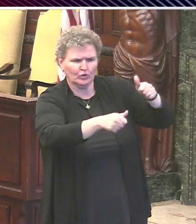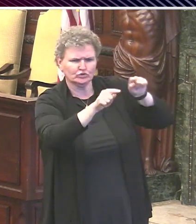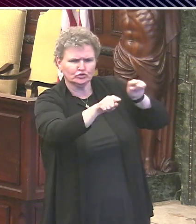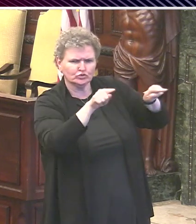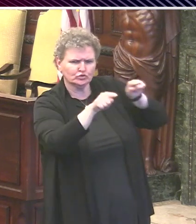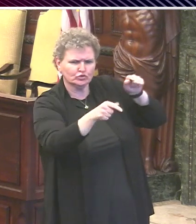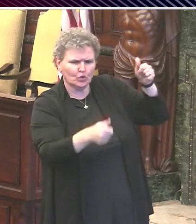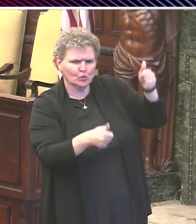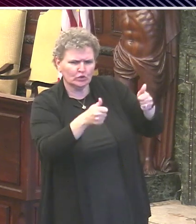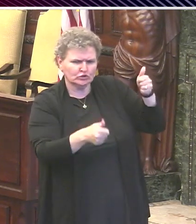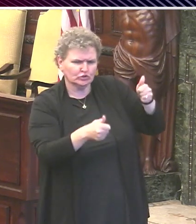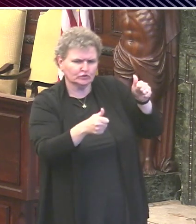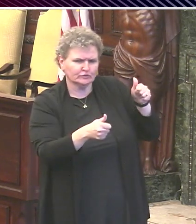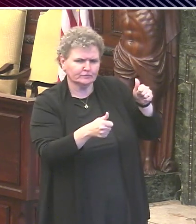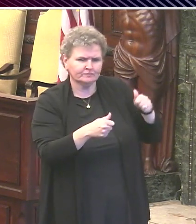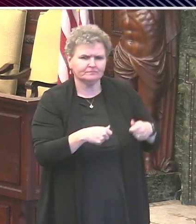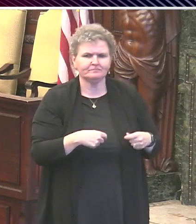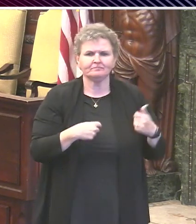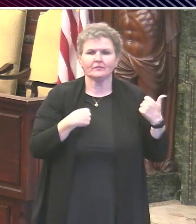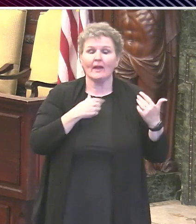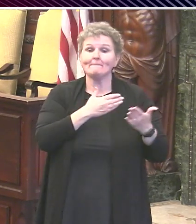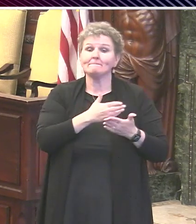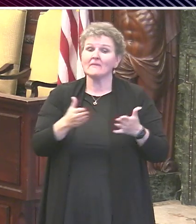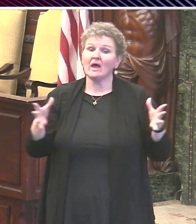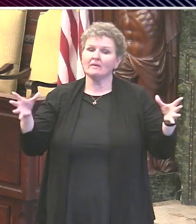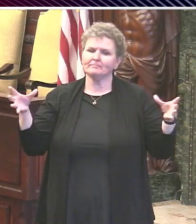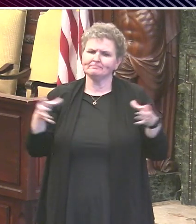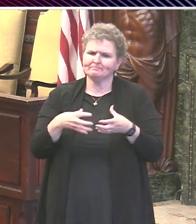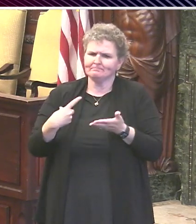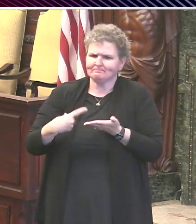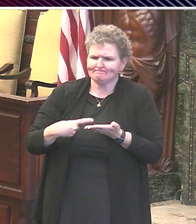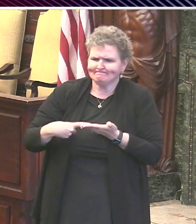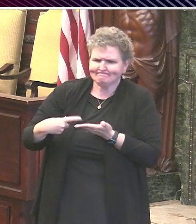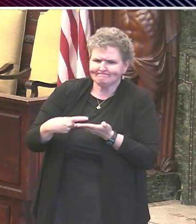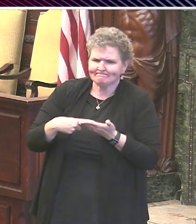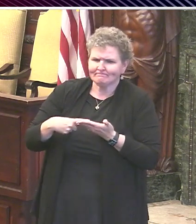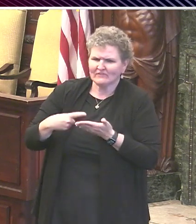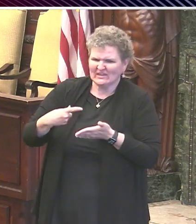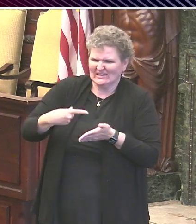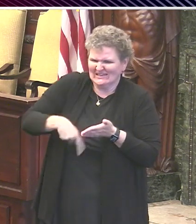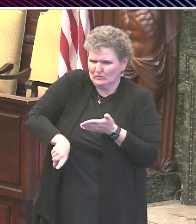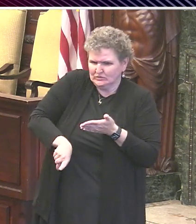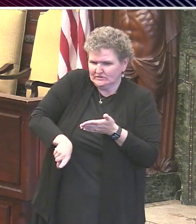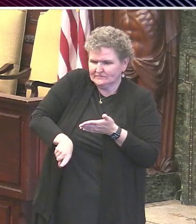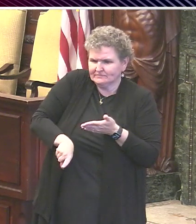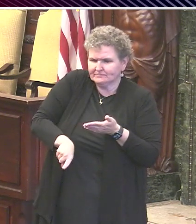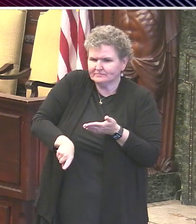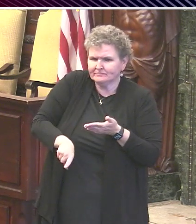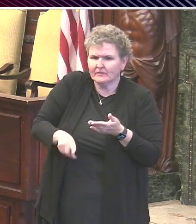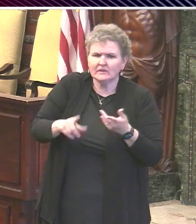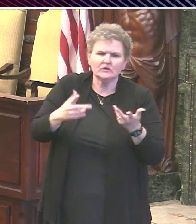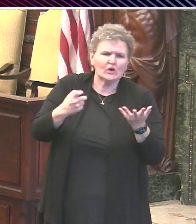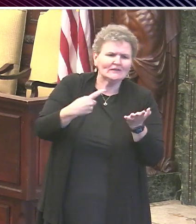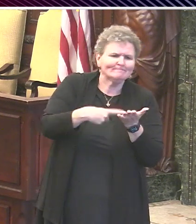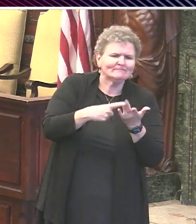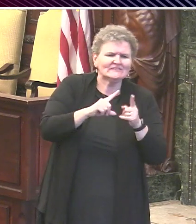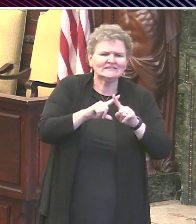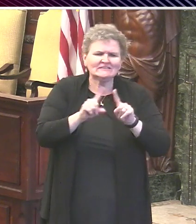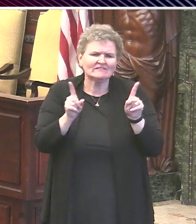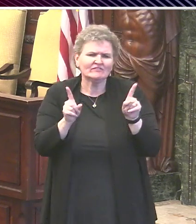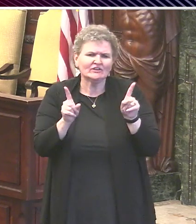We plan on meeting next week. We are planning on meeting next week to try to take another personal run